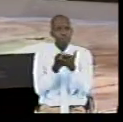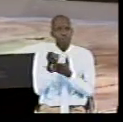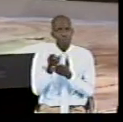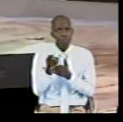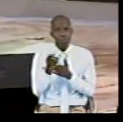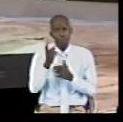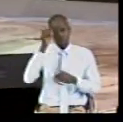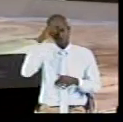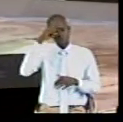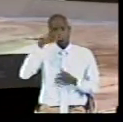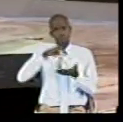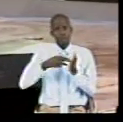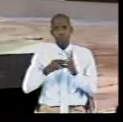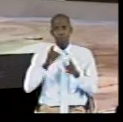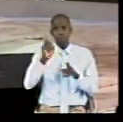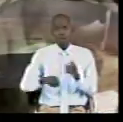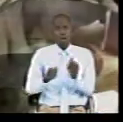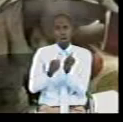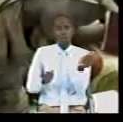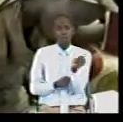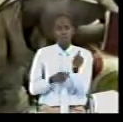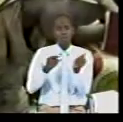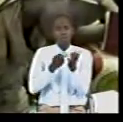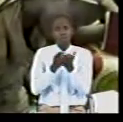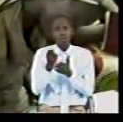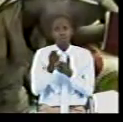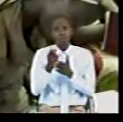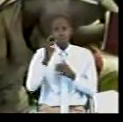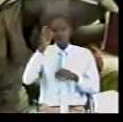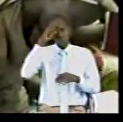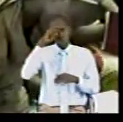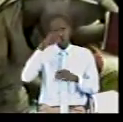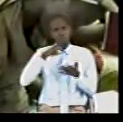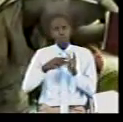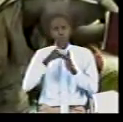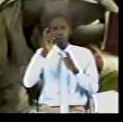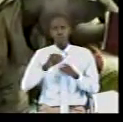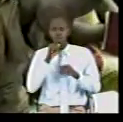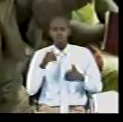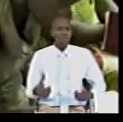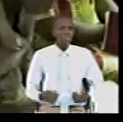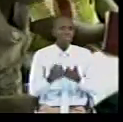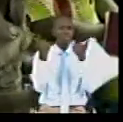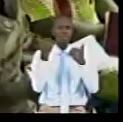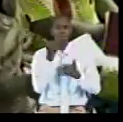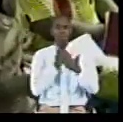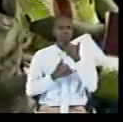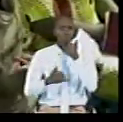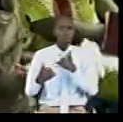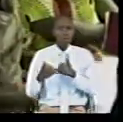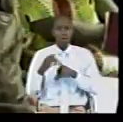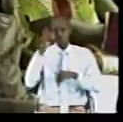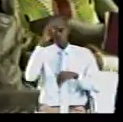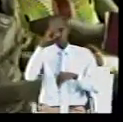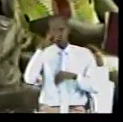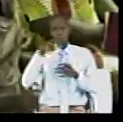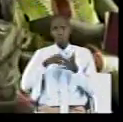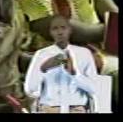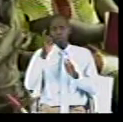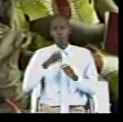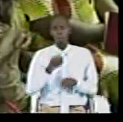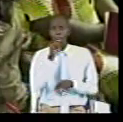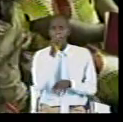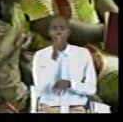truth. Wisdom is not confronting error. Wisdom is not speaking when we ought to speak out.